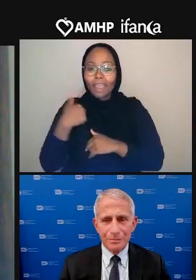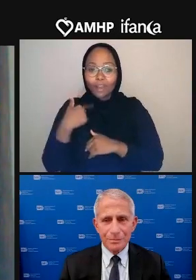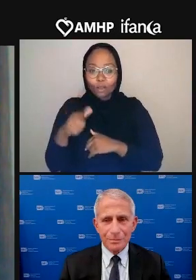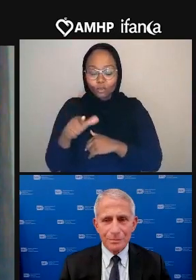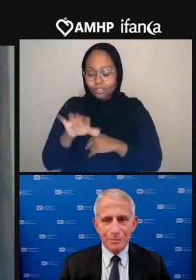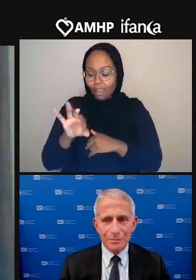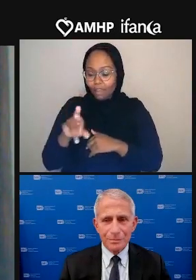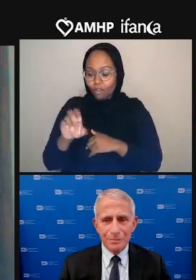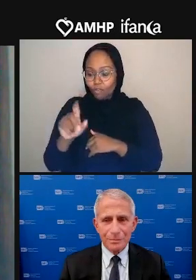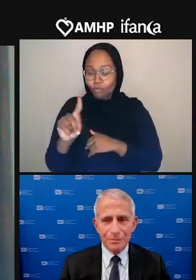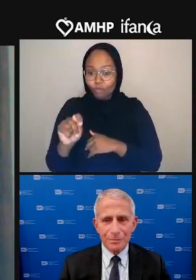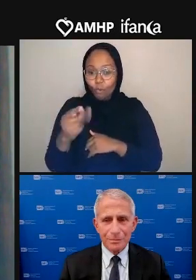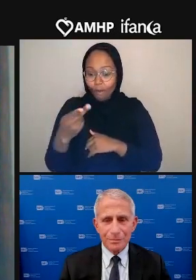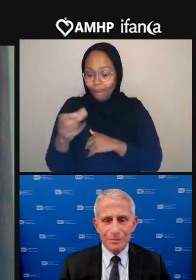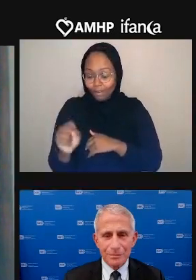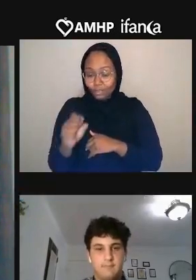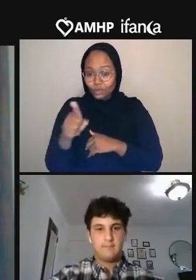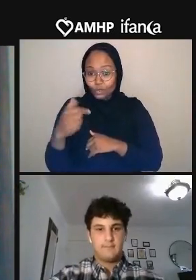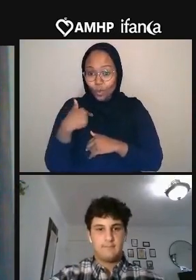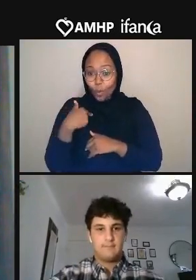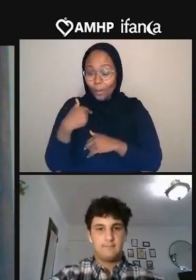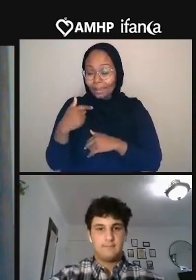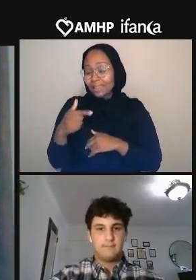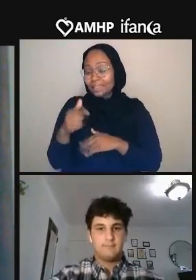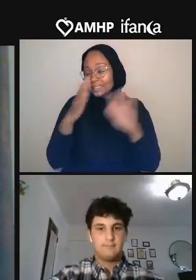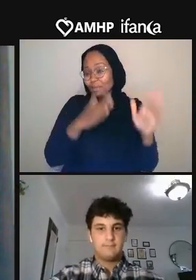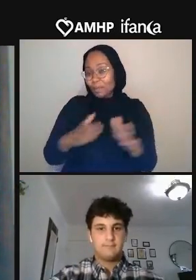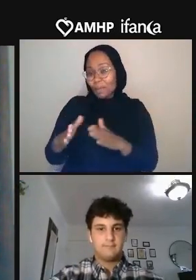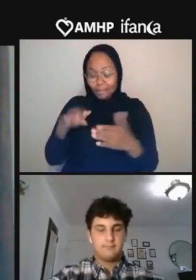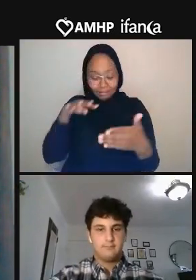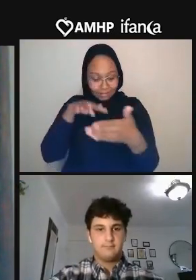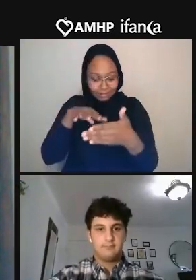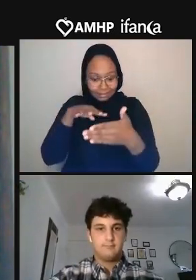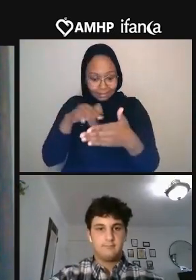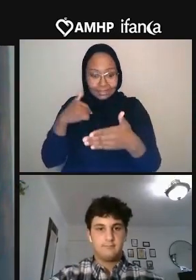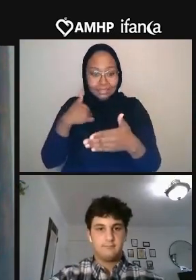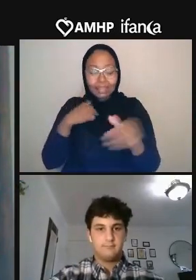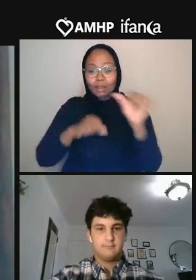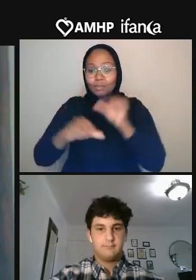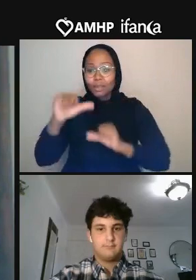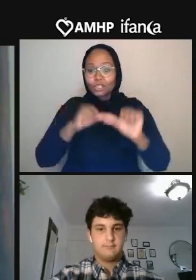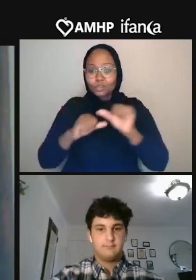who plans to study biomedical engineering and work in the health tech industry.